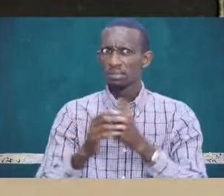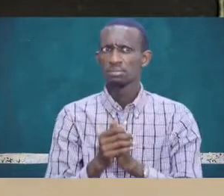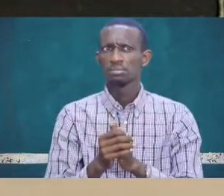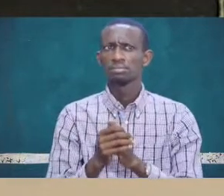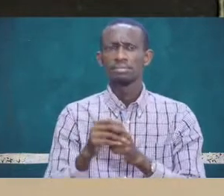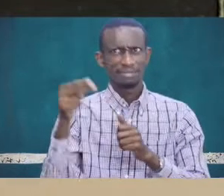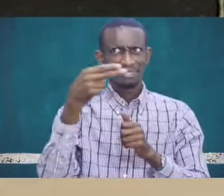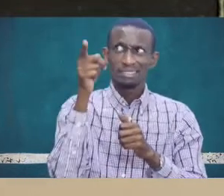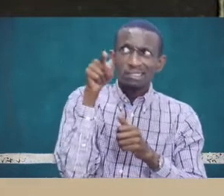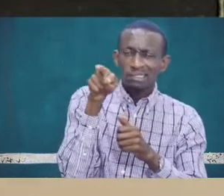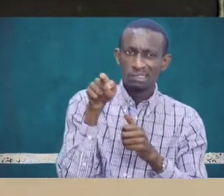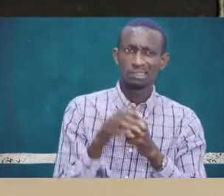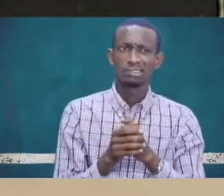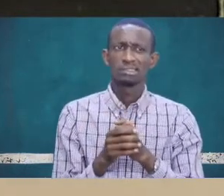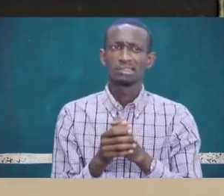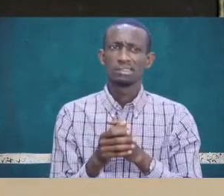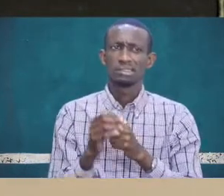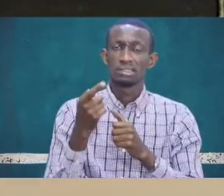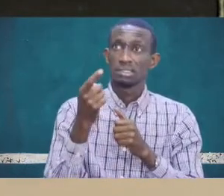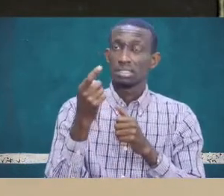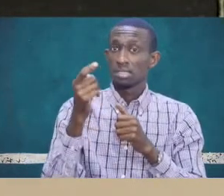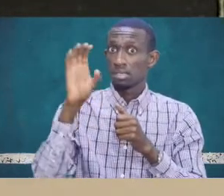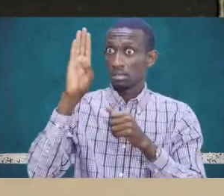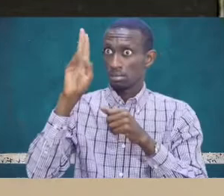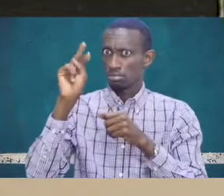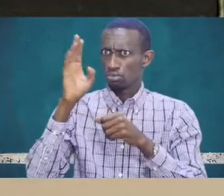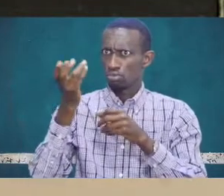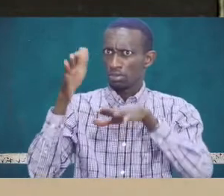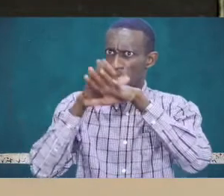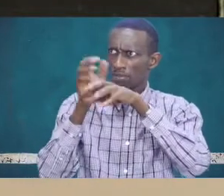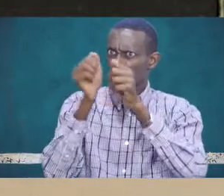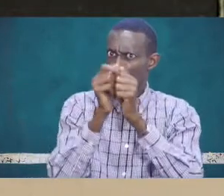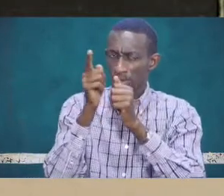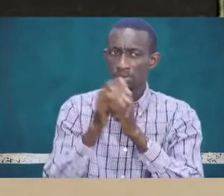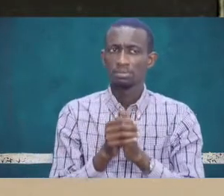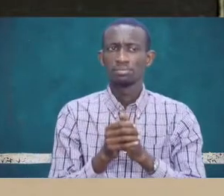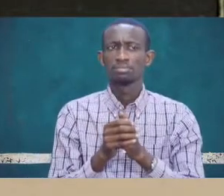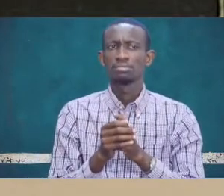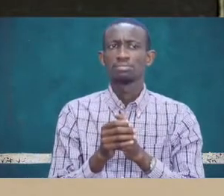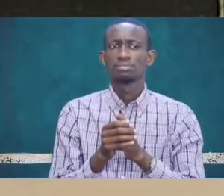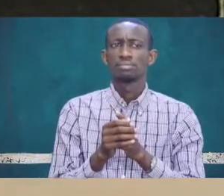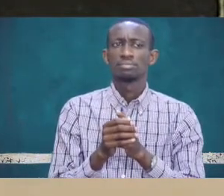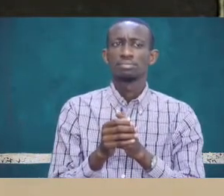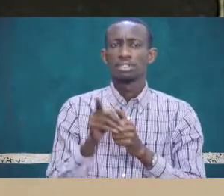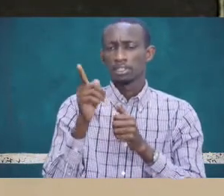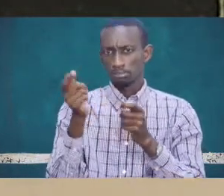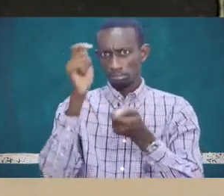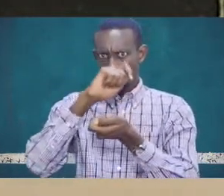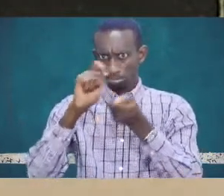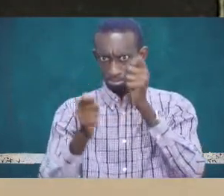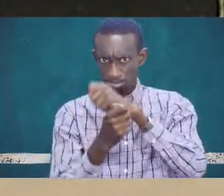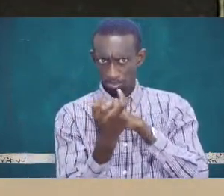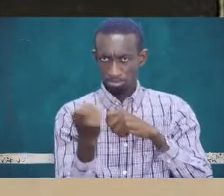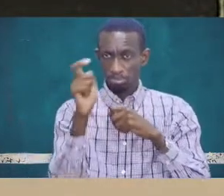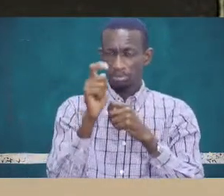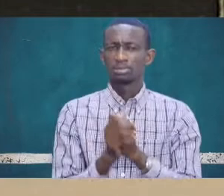this hydrogen, the bond that is attached on this, remember there were 3, so this hydrogen rearranges itself to form the